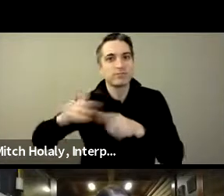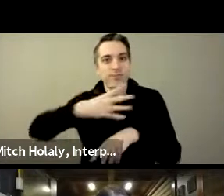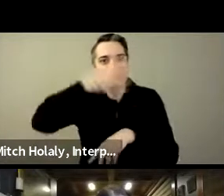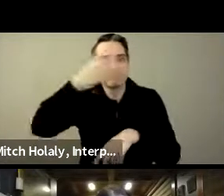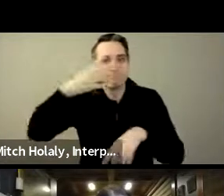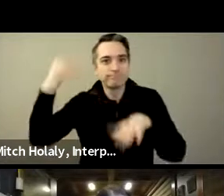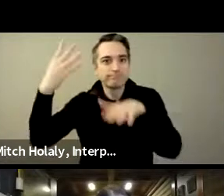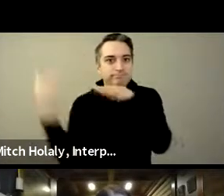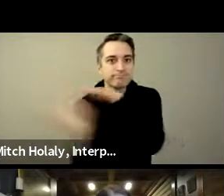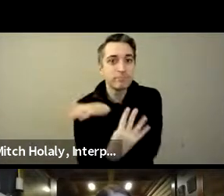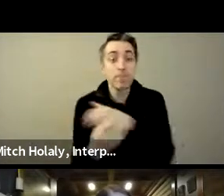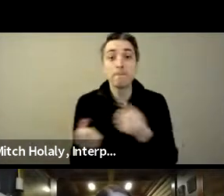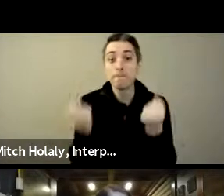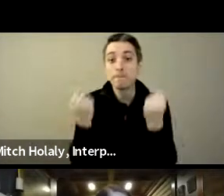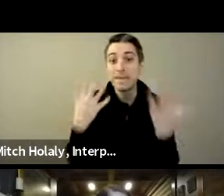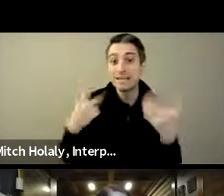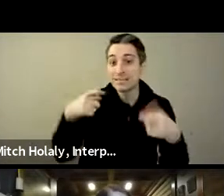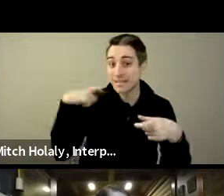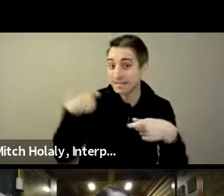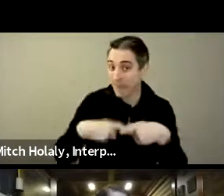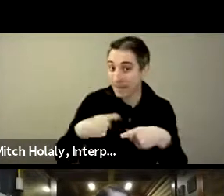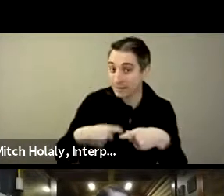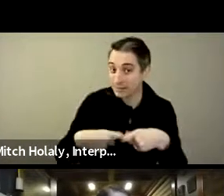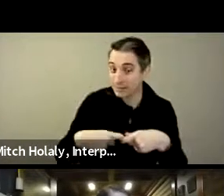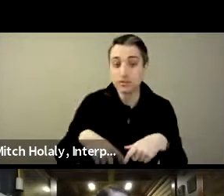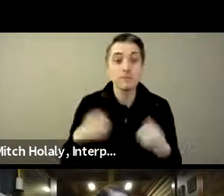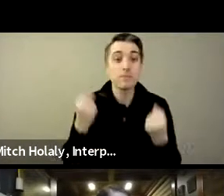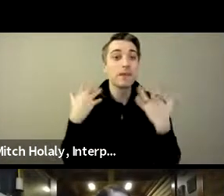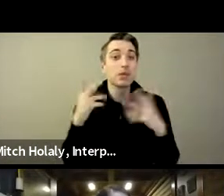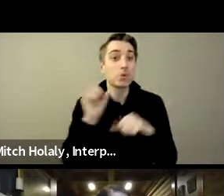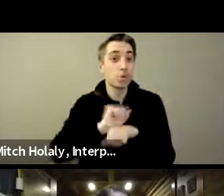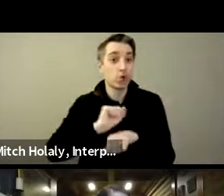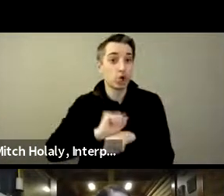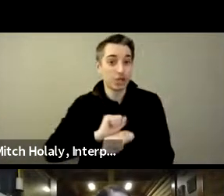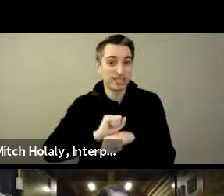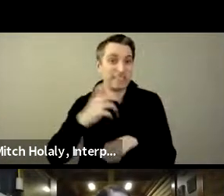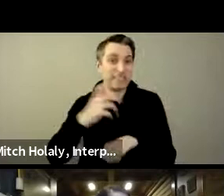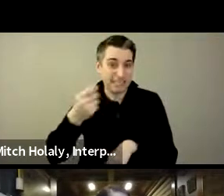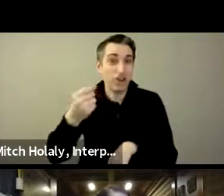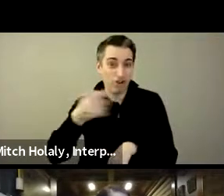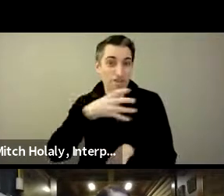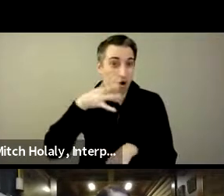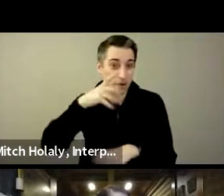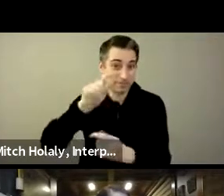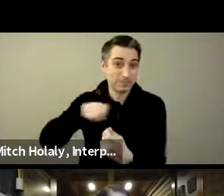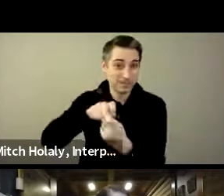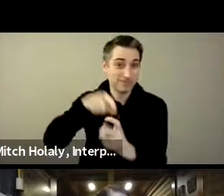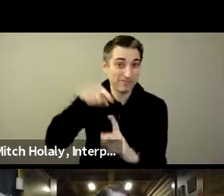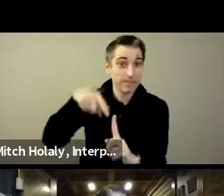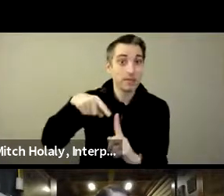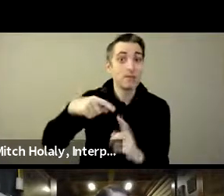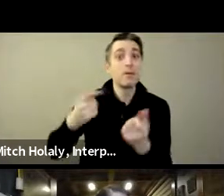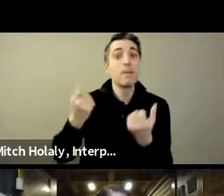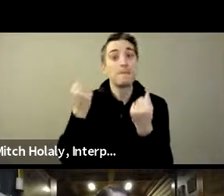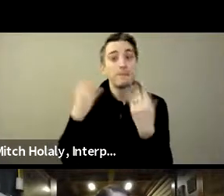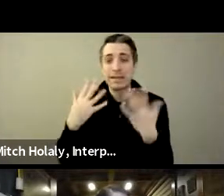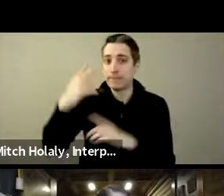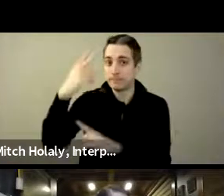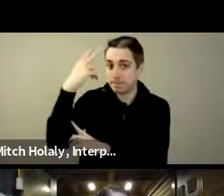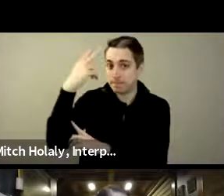are Hispanic. Many of the ones working in dairy farms are Hispanic, and a lot of them are Mexican,